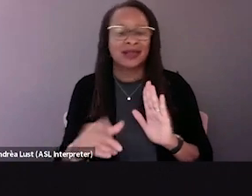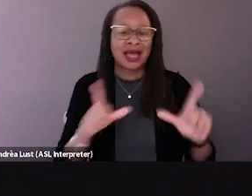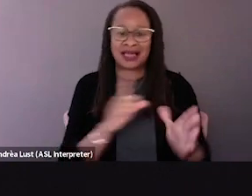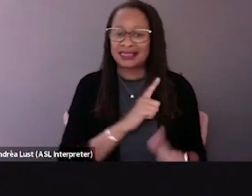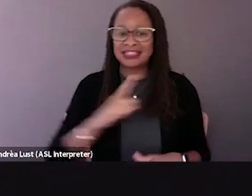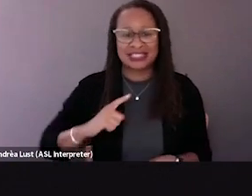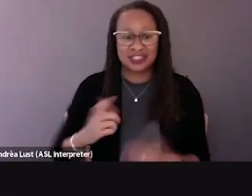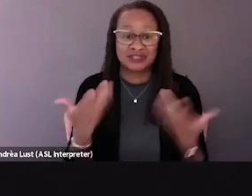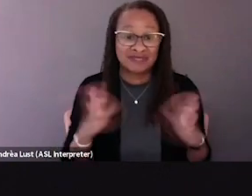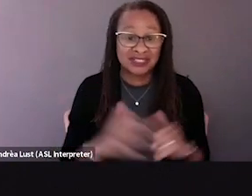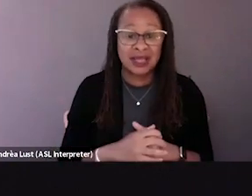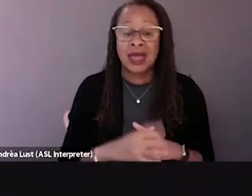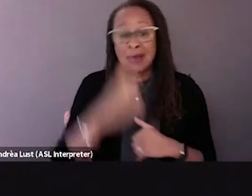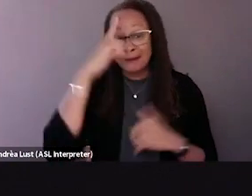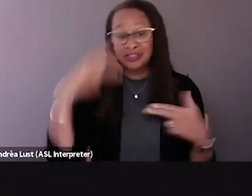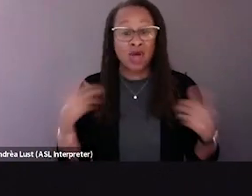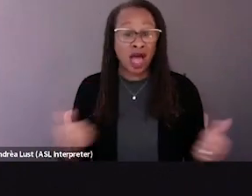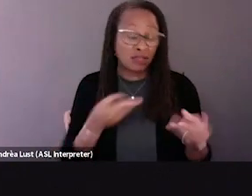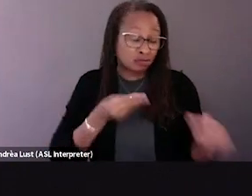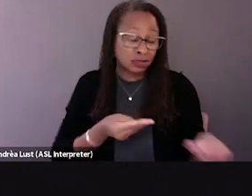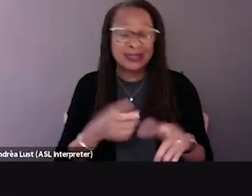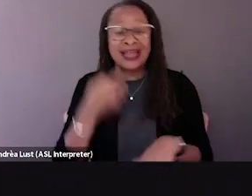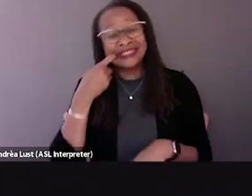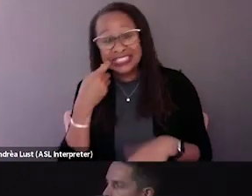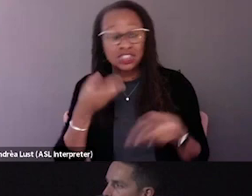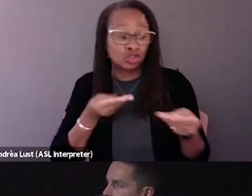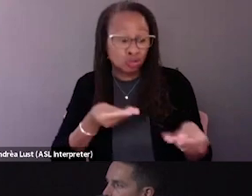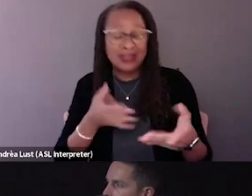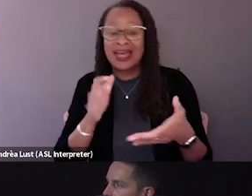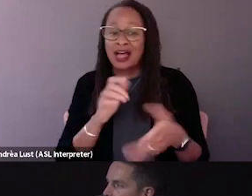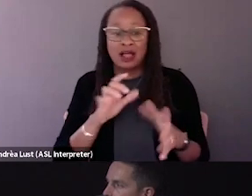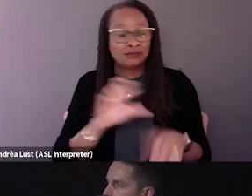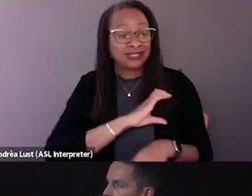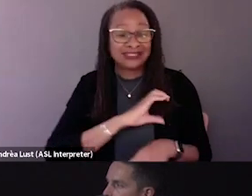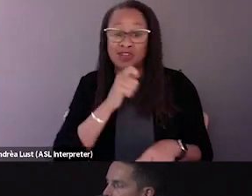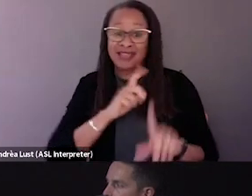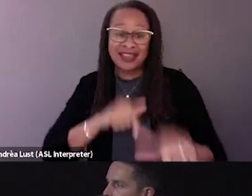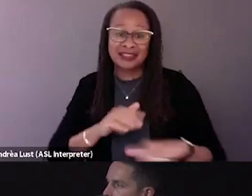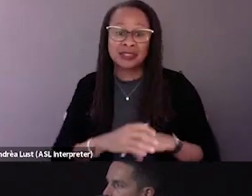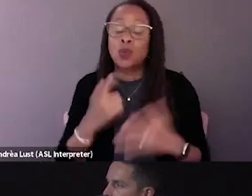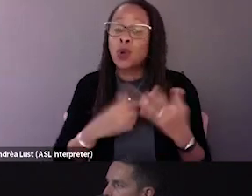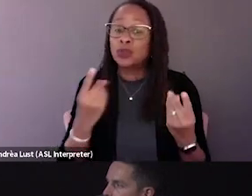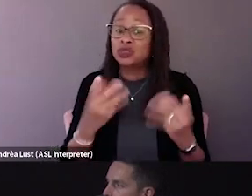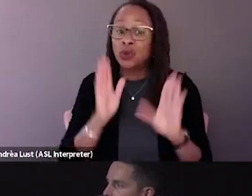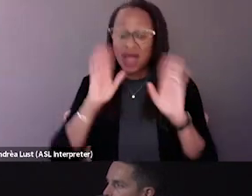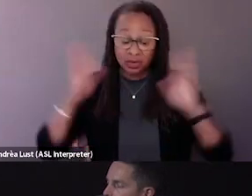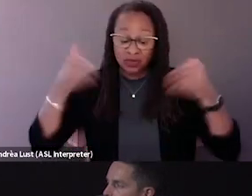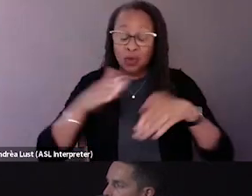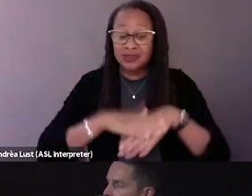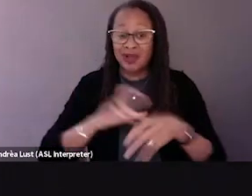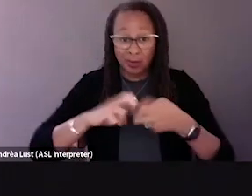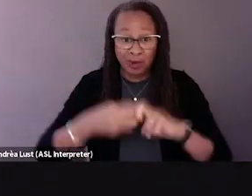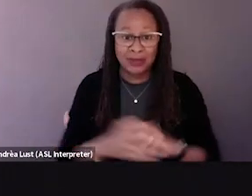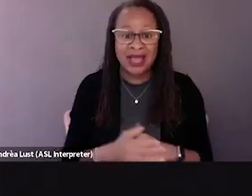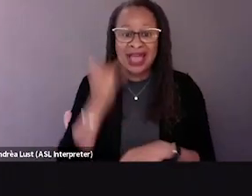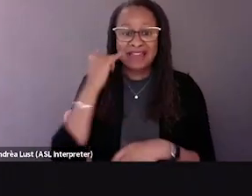Mental health treatment, addiction treatment, call it what you like. Law enforcement is not the answer. But what we did do was shine a light on this issue. And